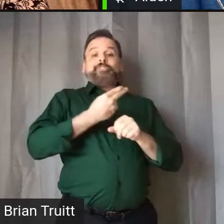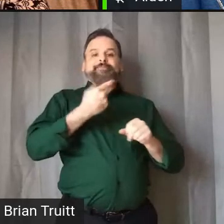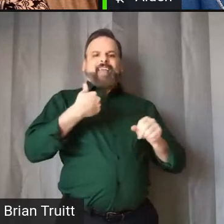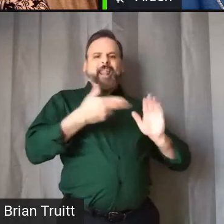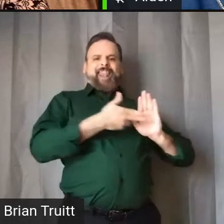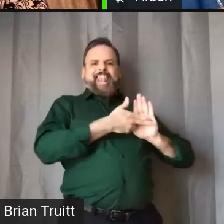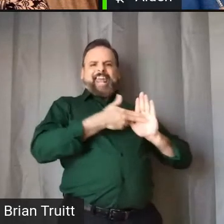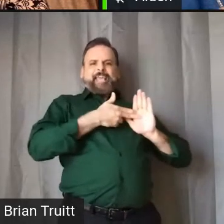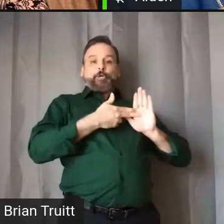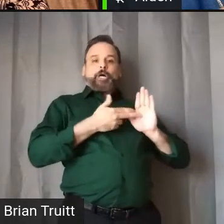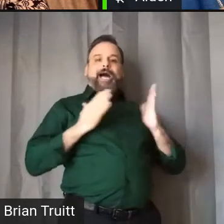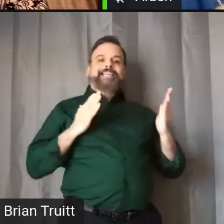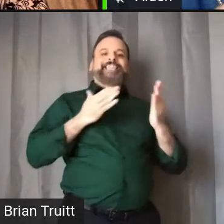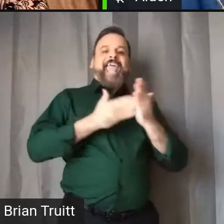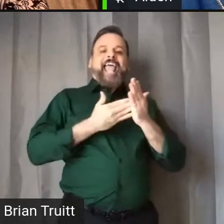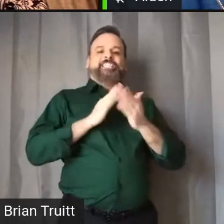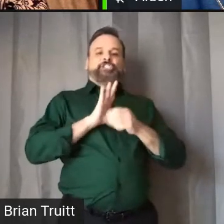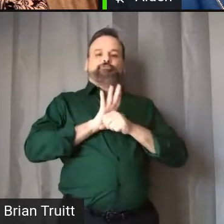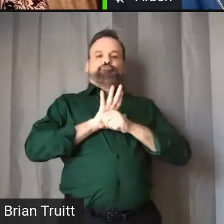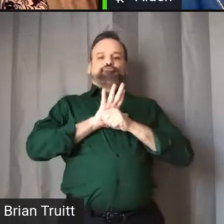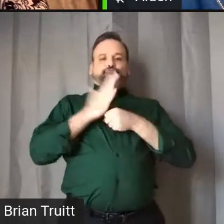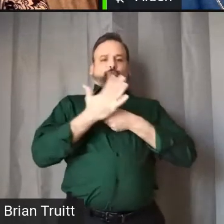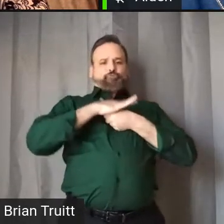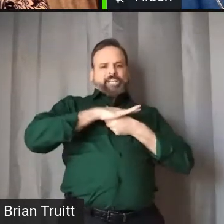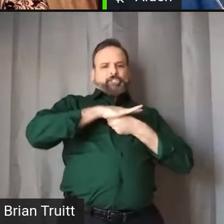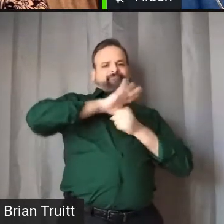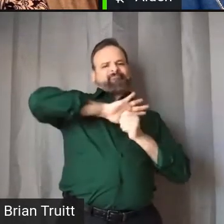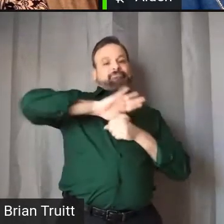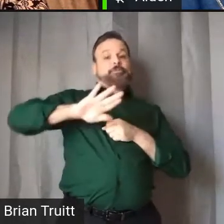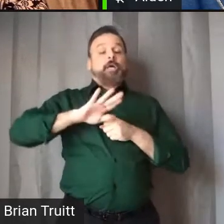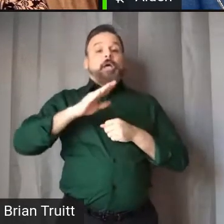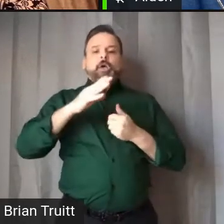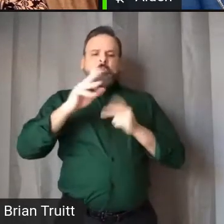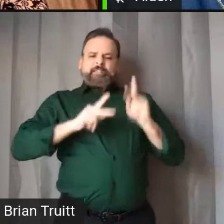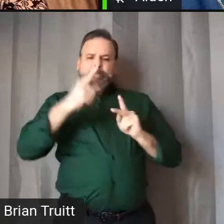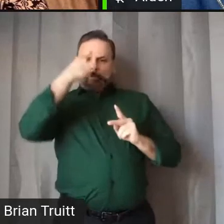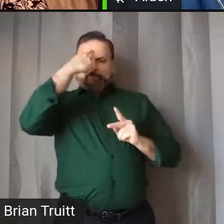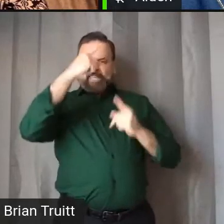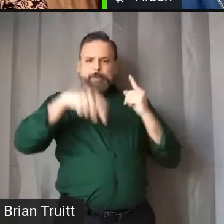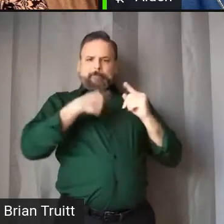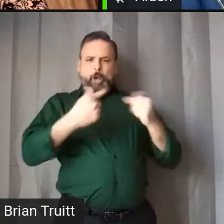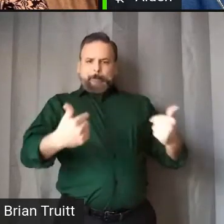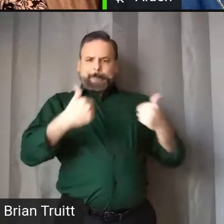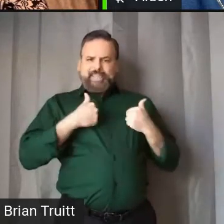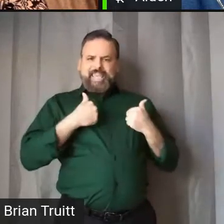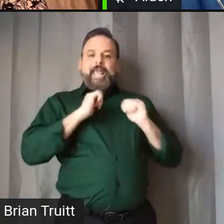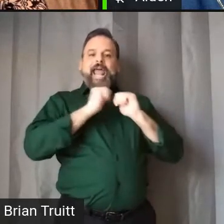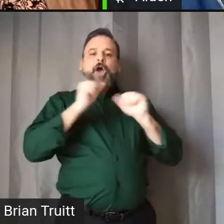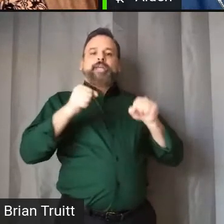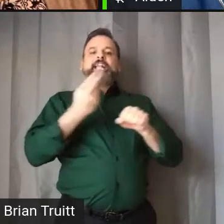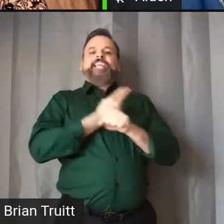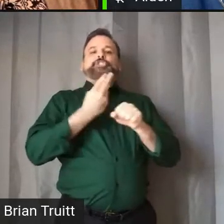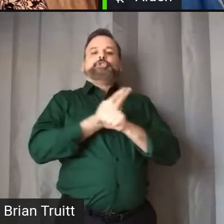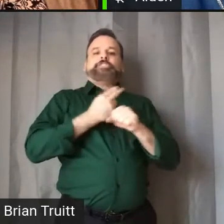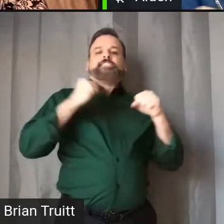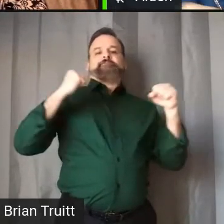against oppression, to fight back against oppression. Like, what are the things that people think about me, and how can I use that to fight back?